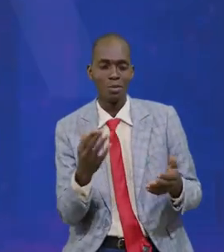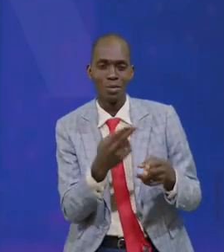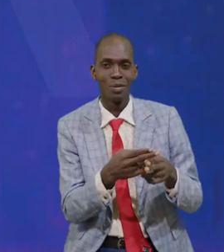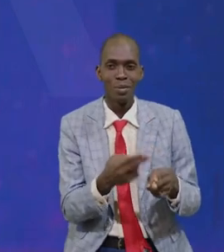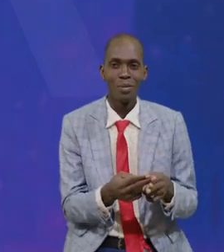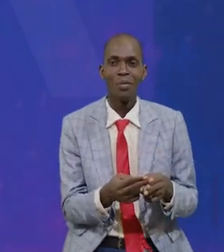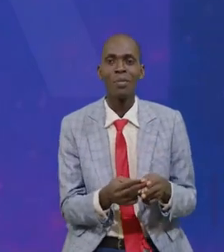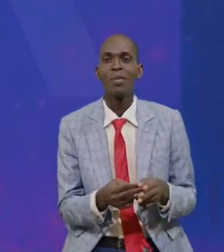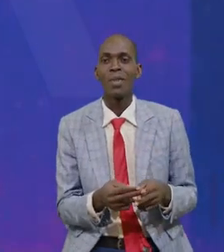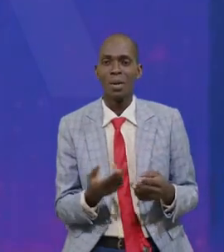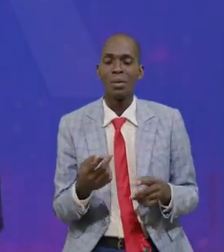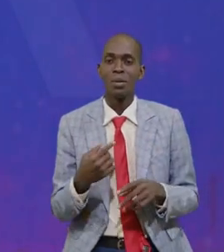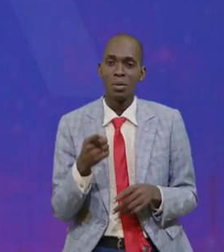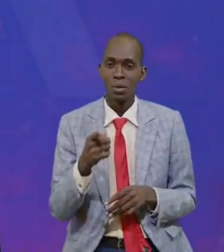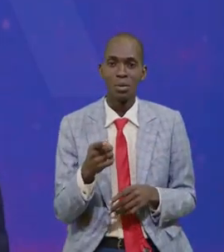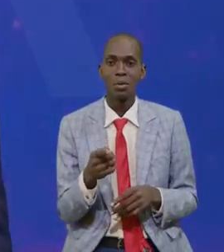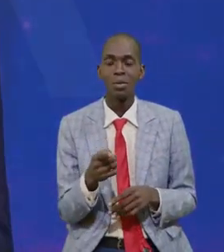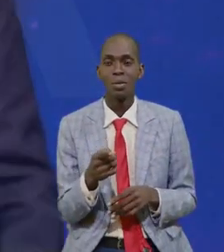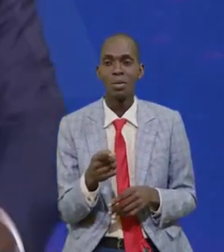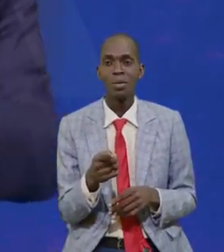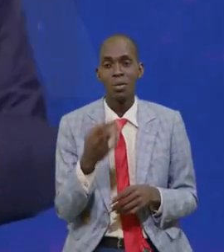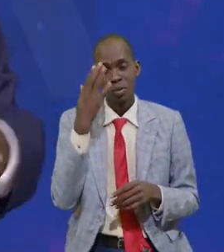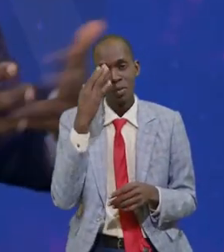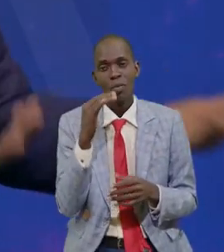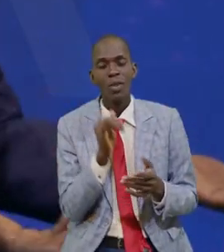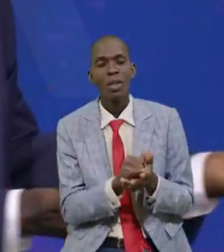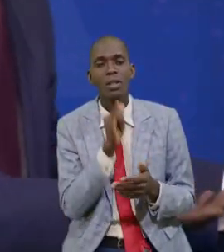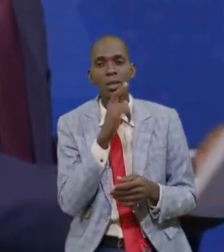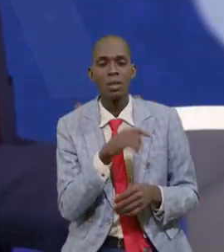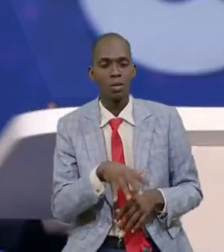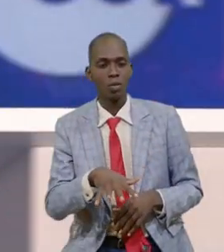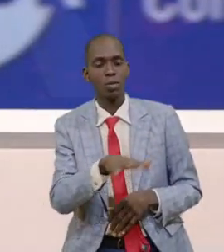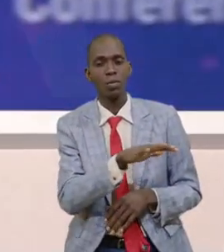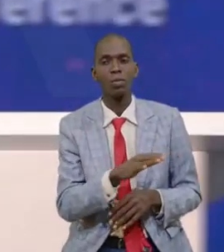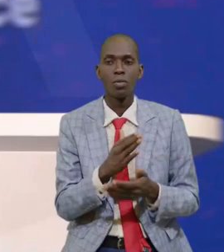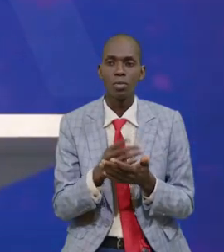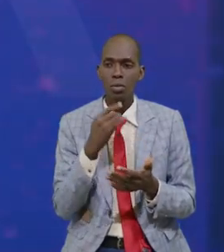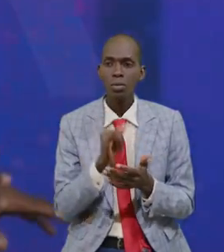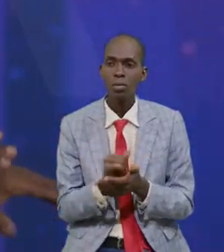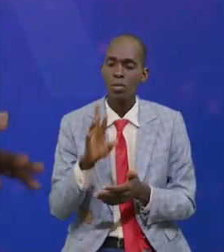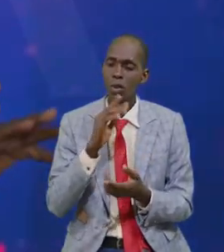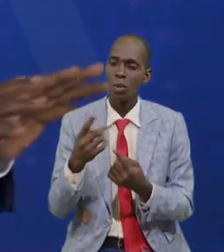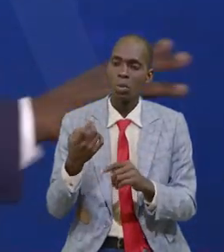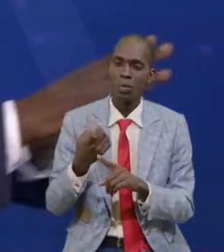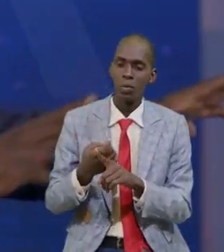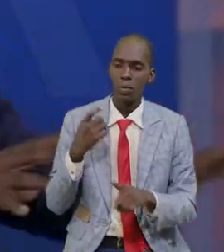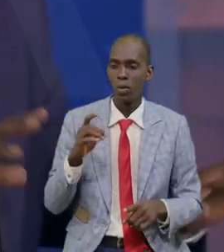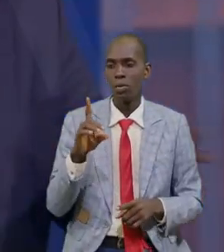a Kenwa. Because, you know, that's the location. They say you are coming from deeper life. You say